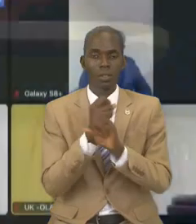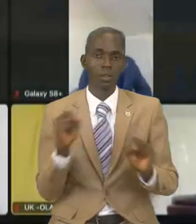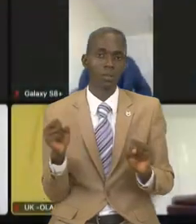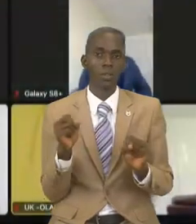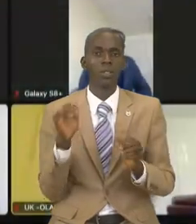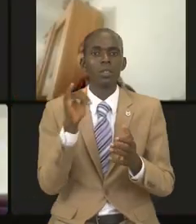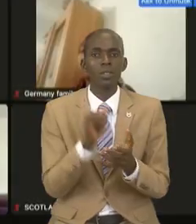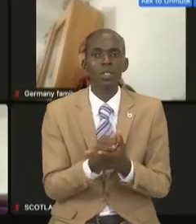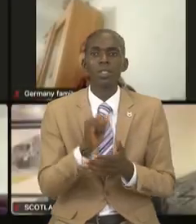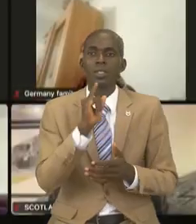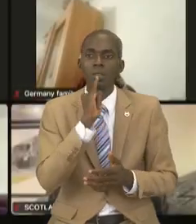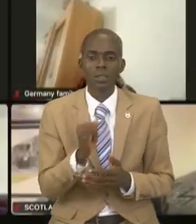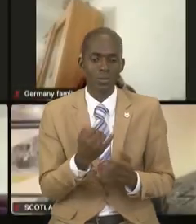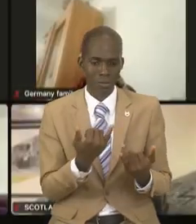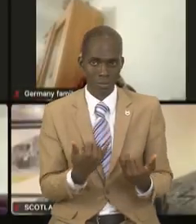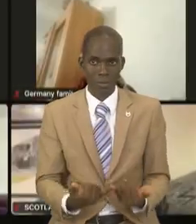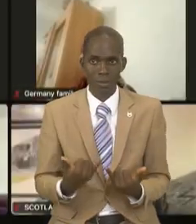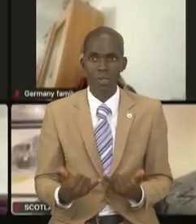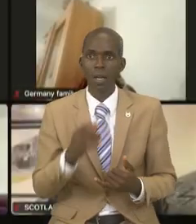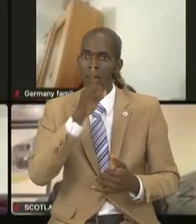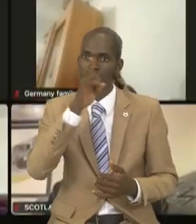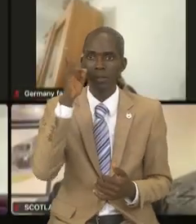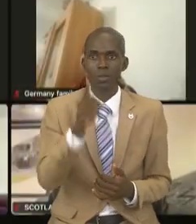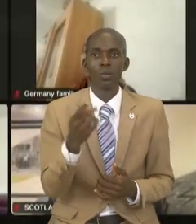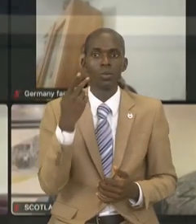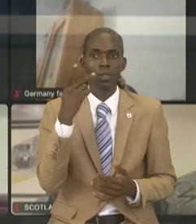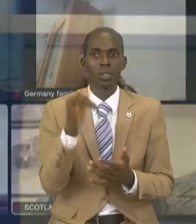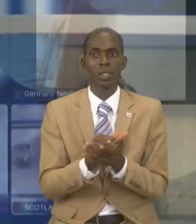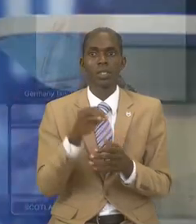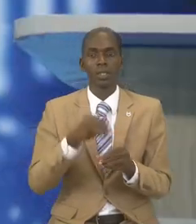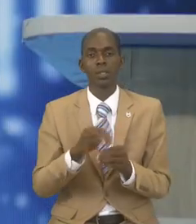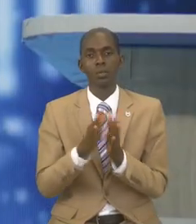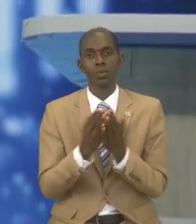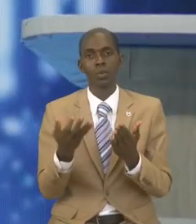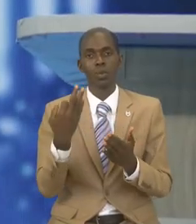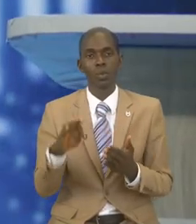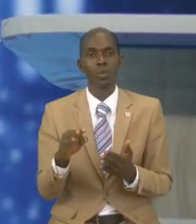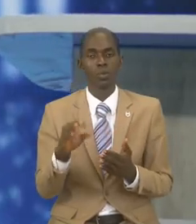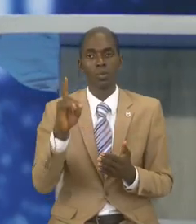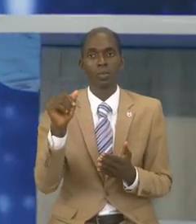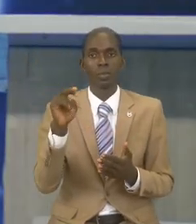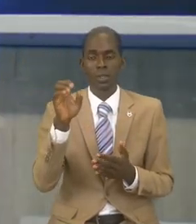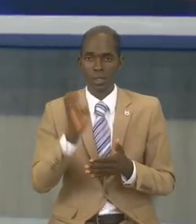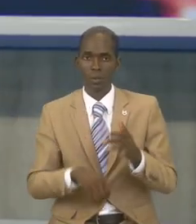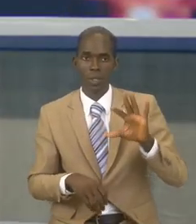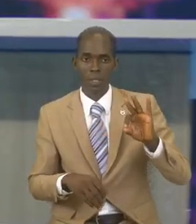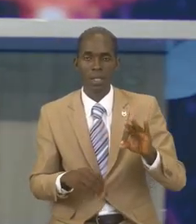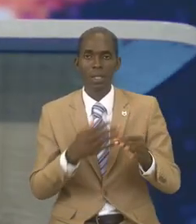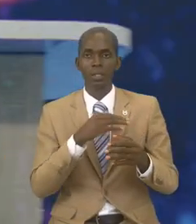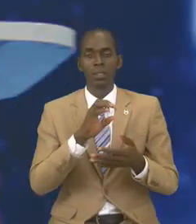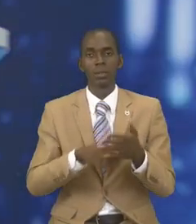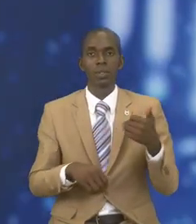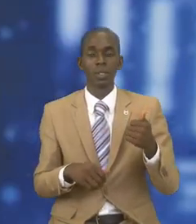that is already assured. We'll find that in chapter 9, in chapter 10, in the